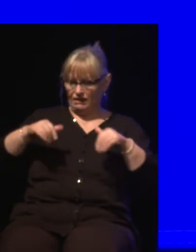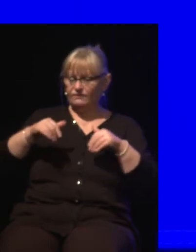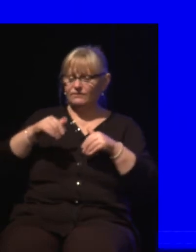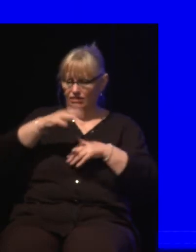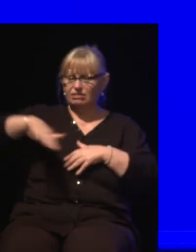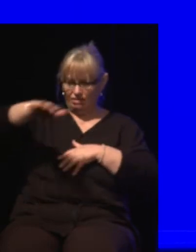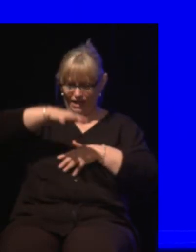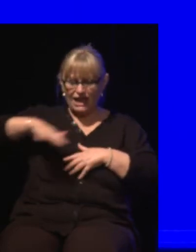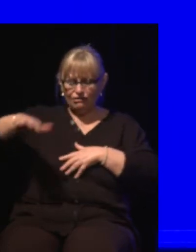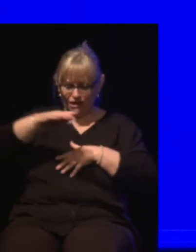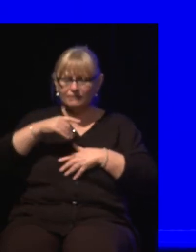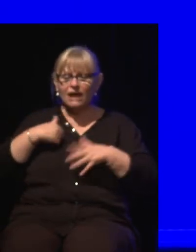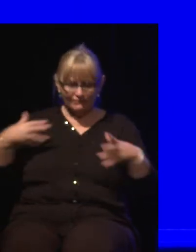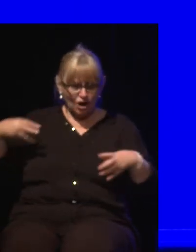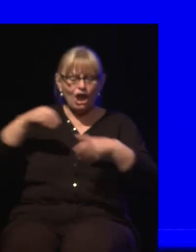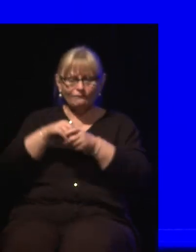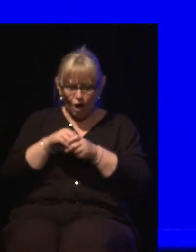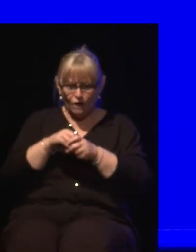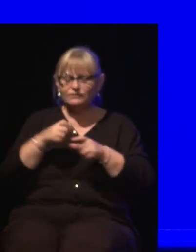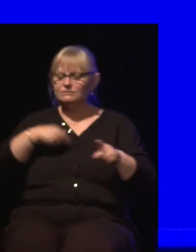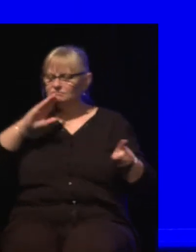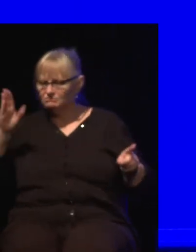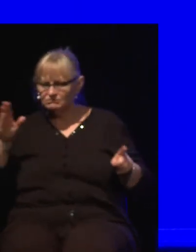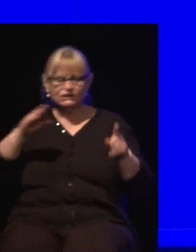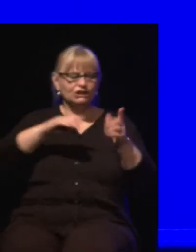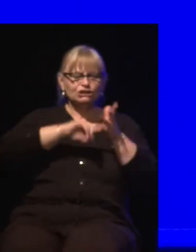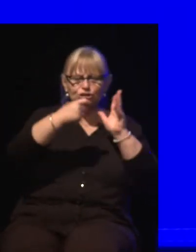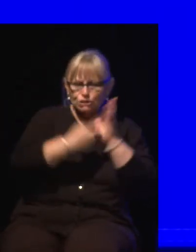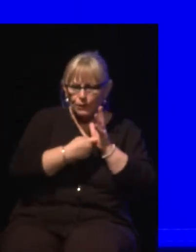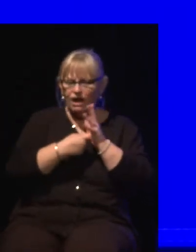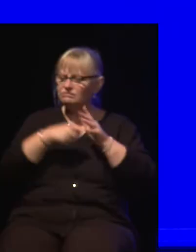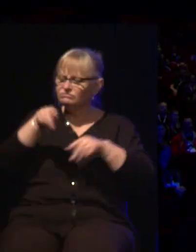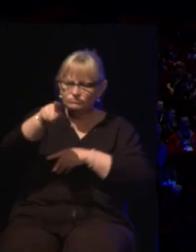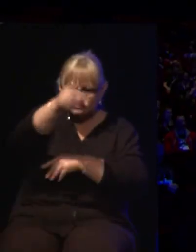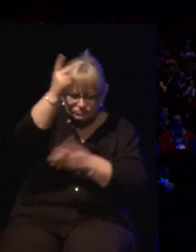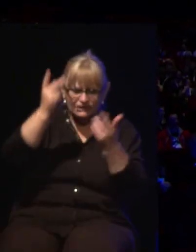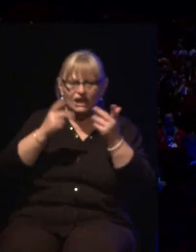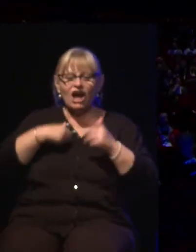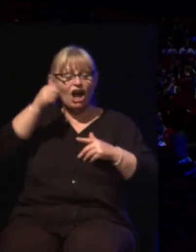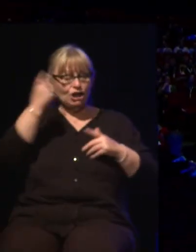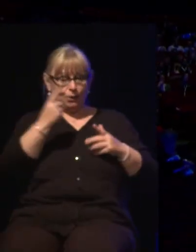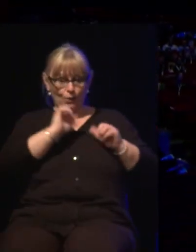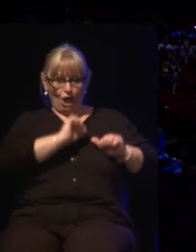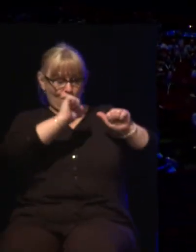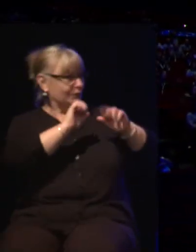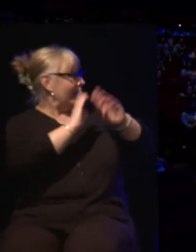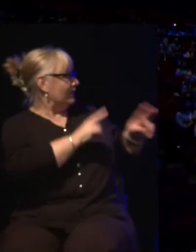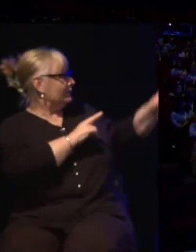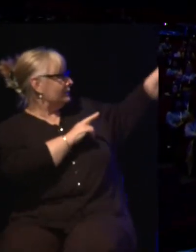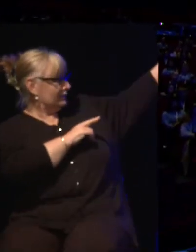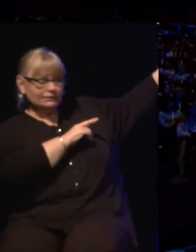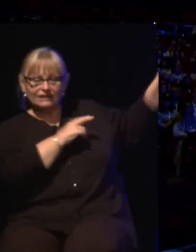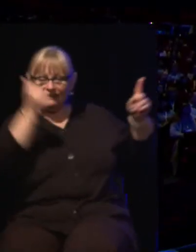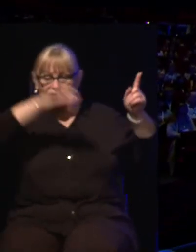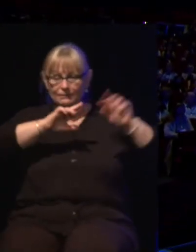Springs community. I give lectures and tours there every year, and I know the owner of this house. This is a famous house in